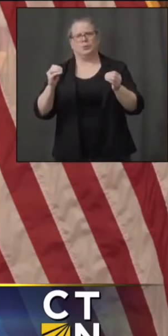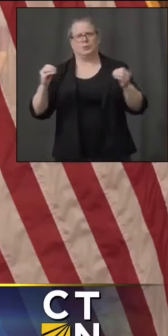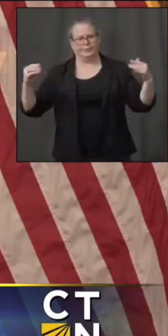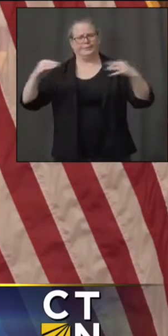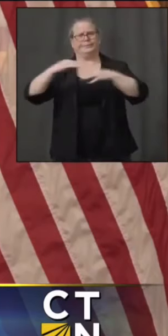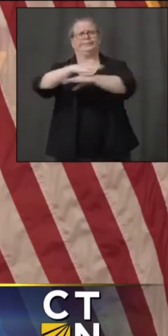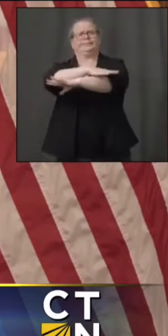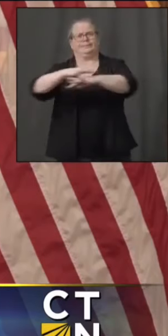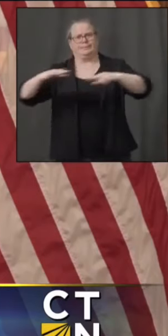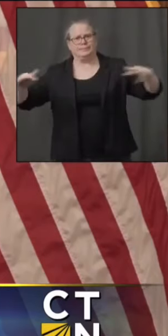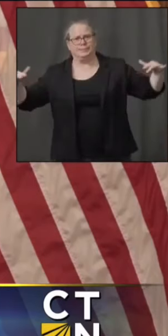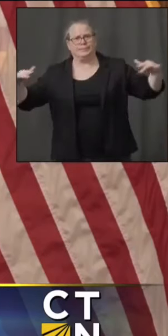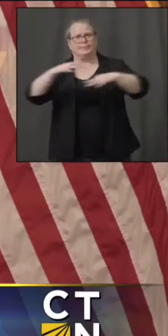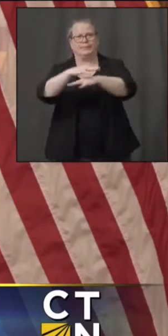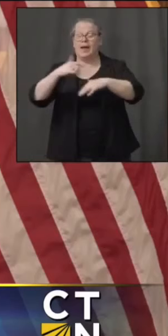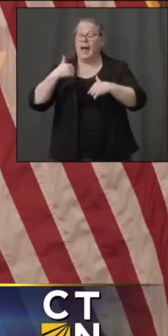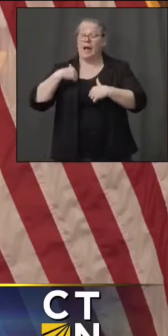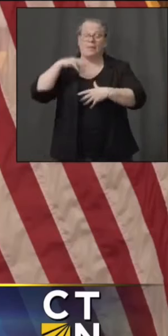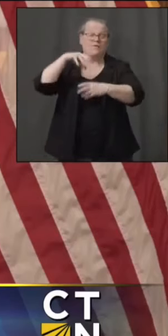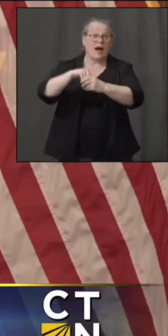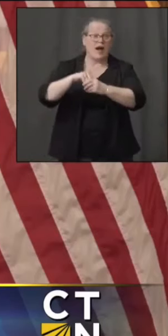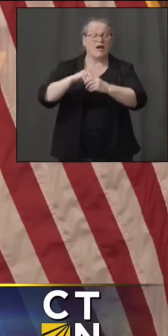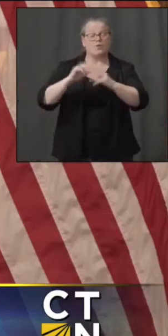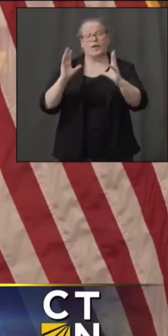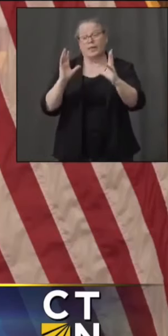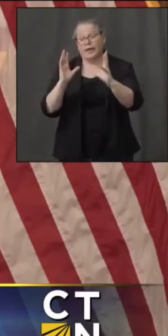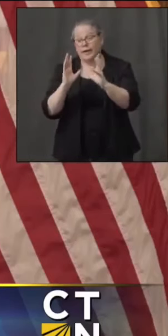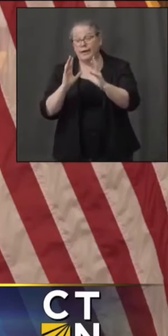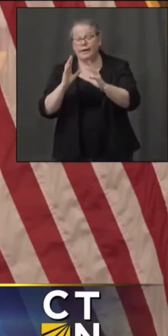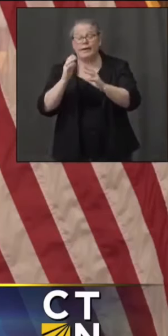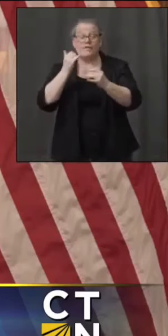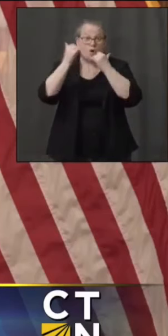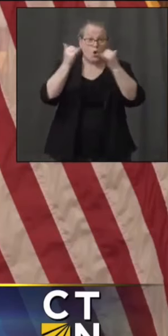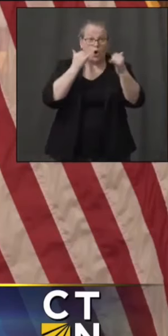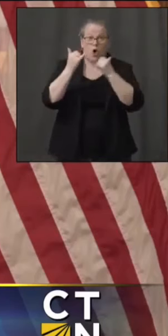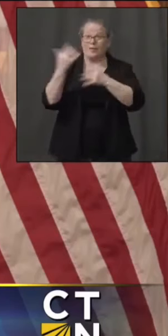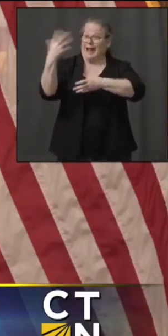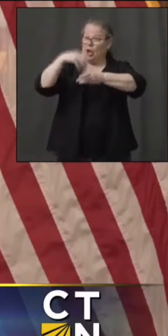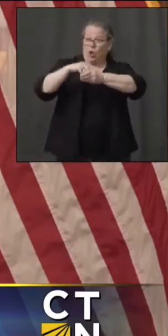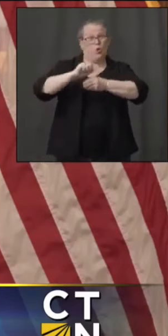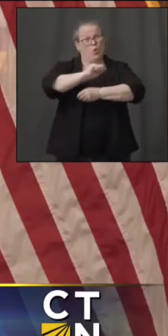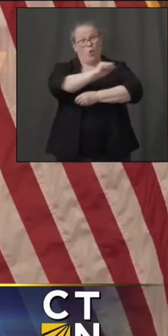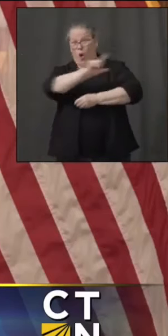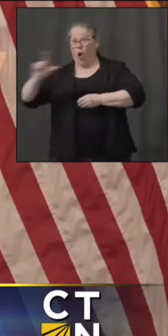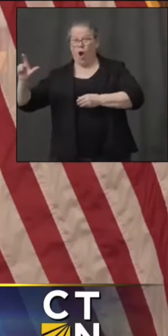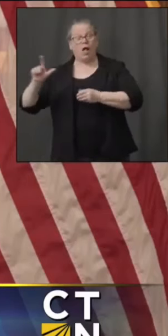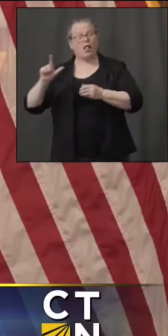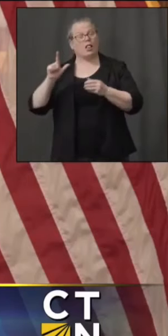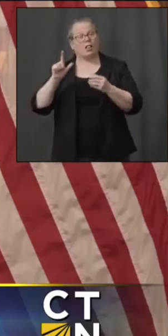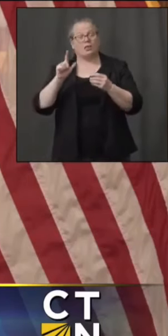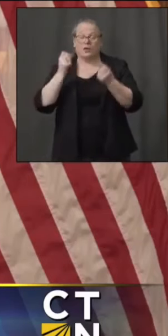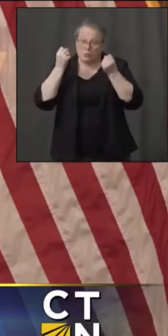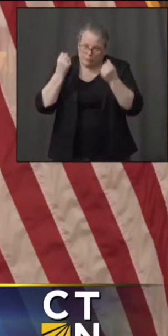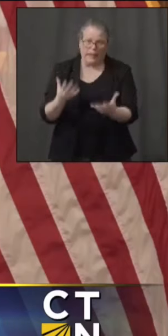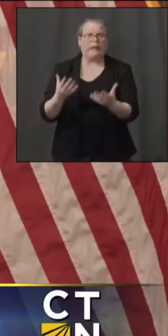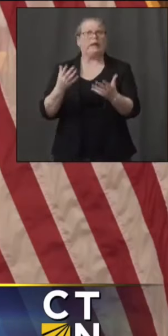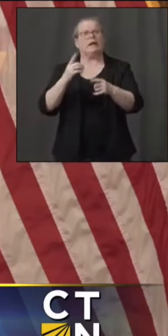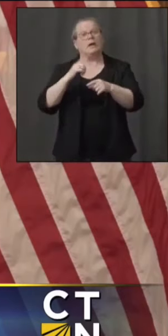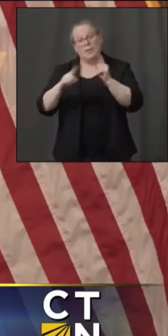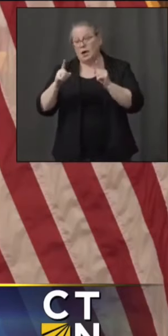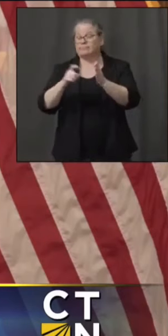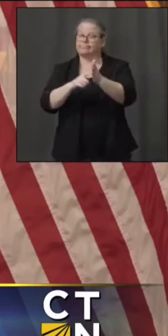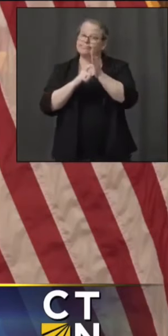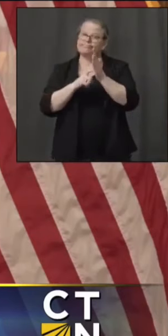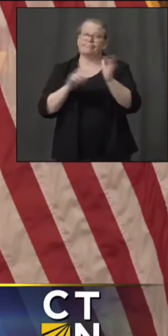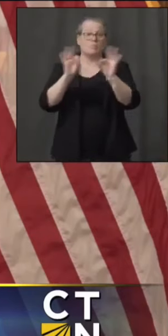I have to do too many conference calls, but they're conference calls that are important and necessary for the decisions to be made on behalf of the public health of the people